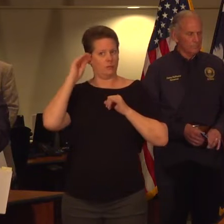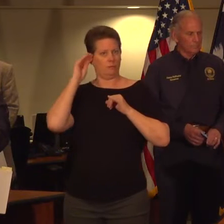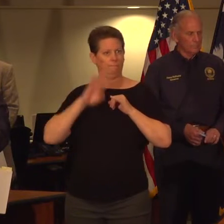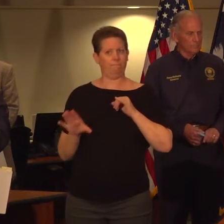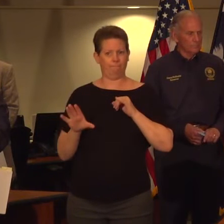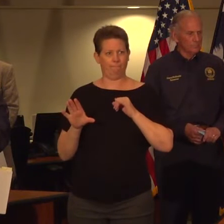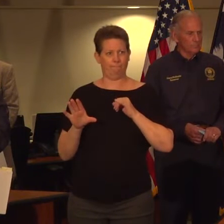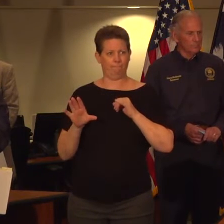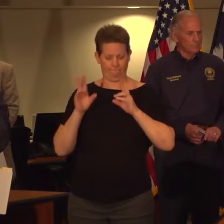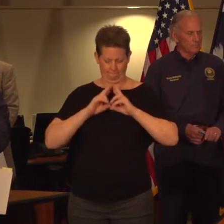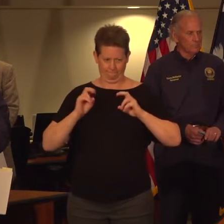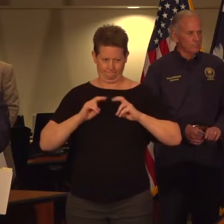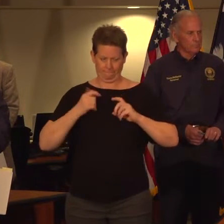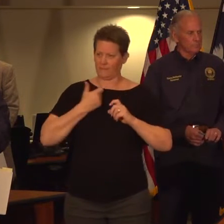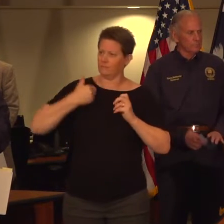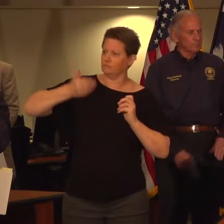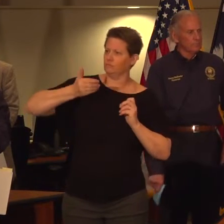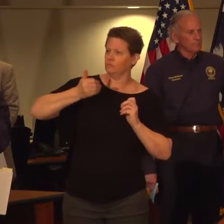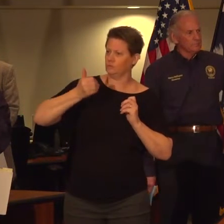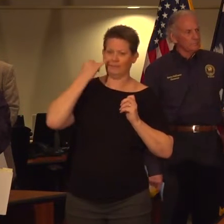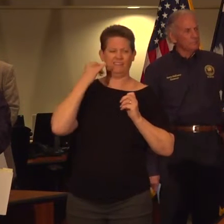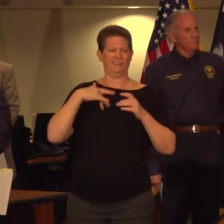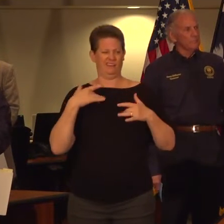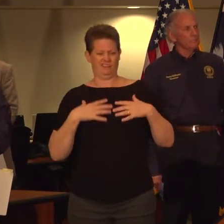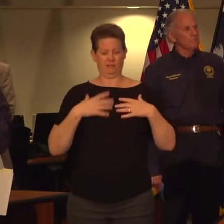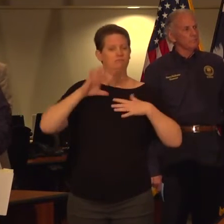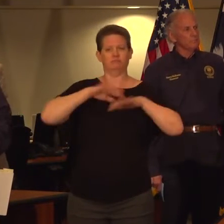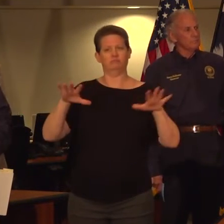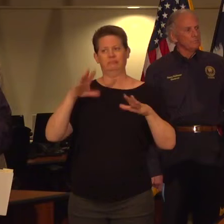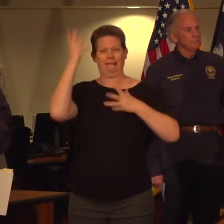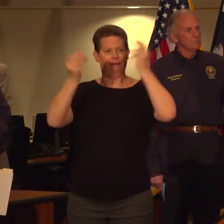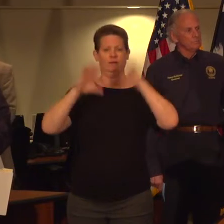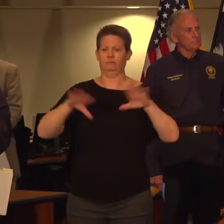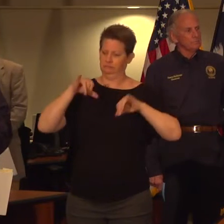additional reminder, our current data does show us that social